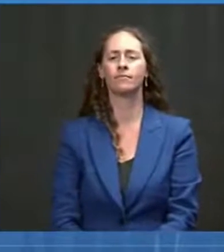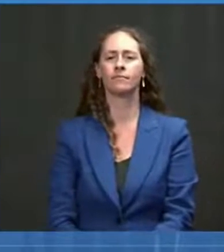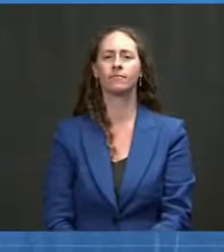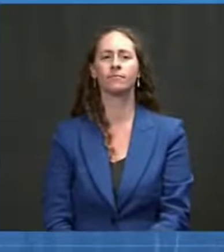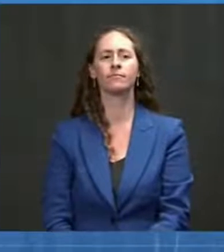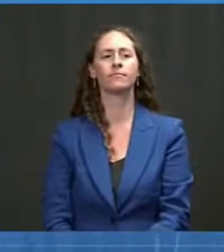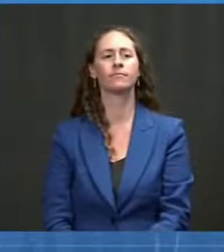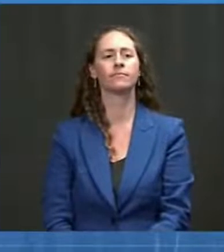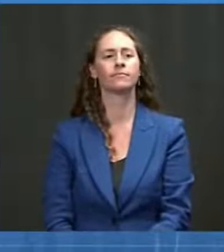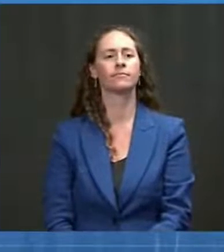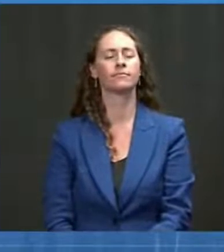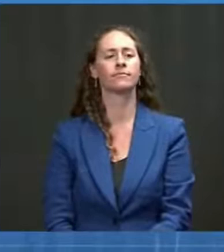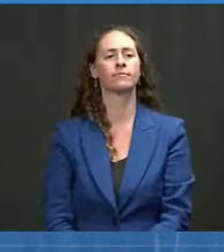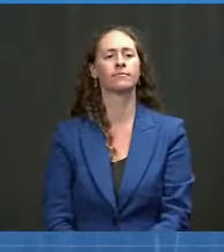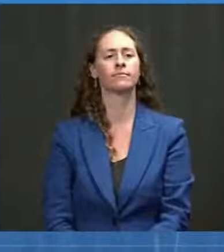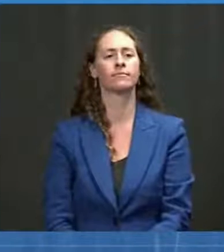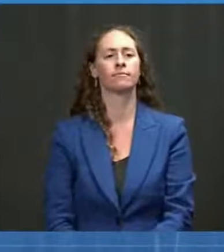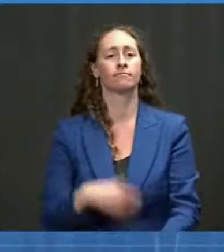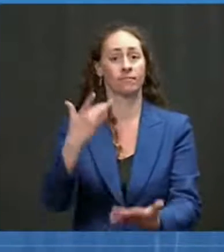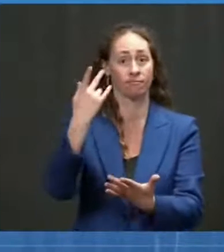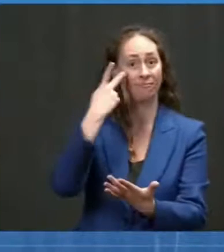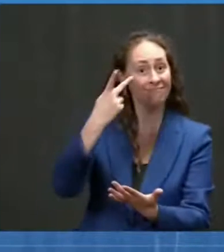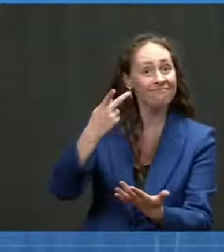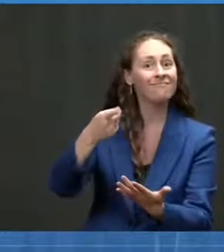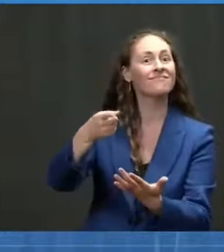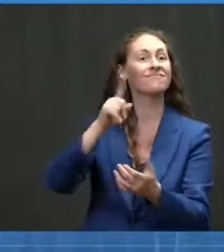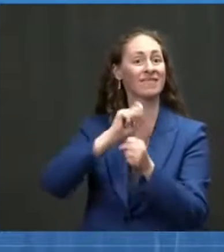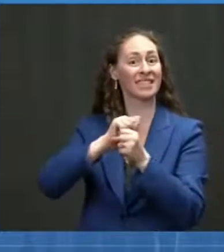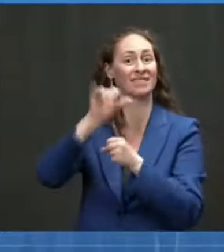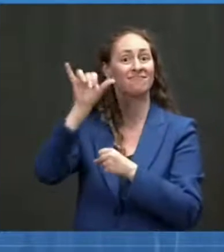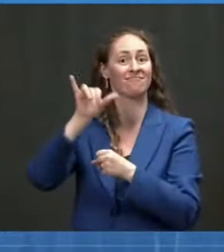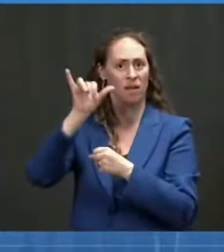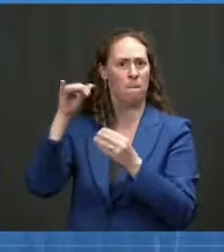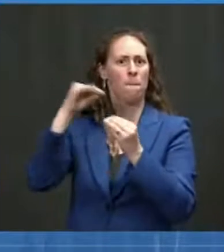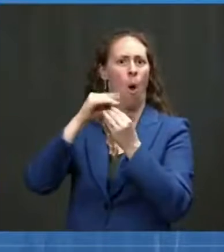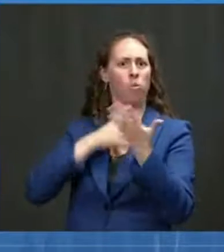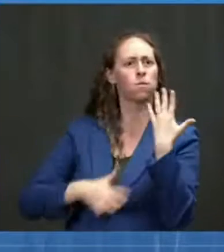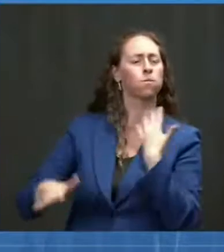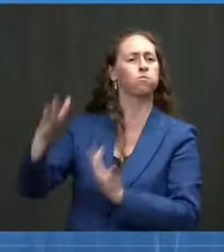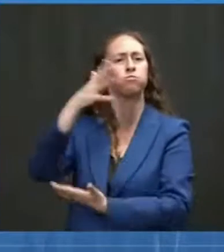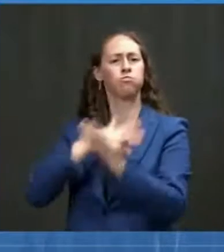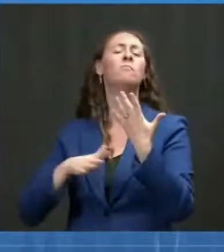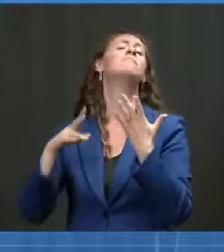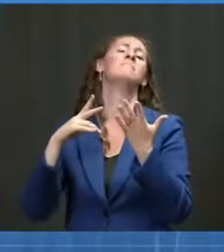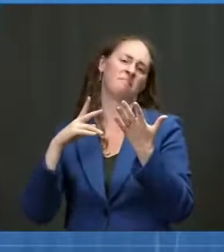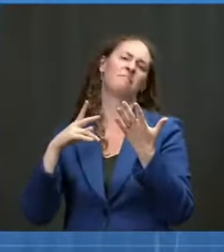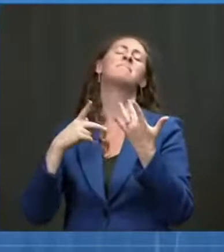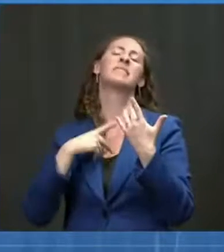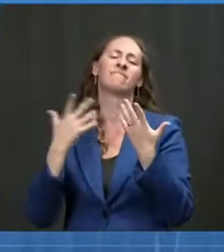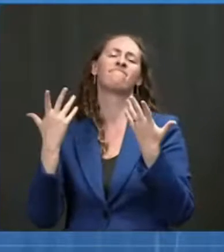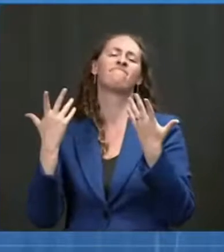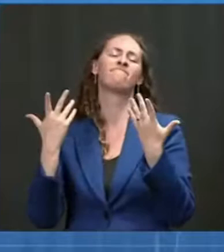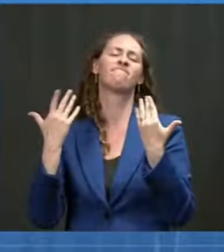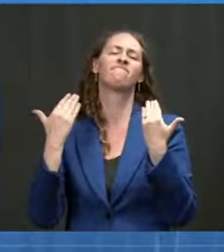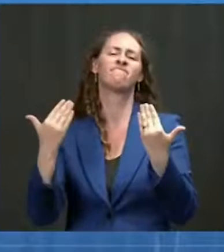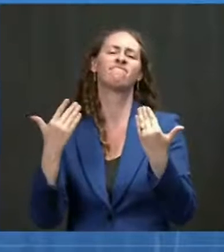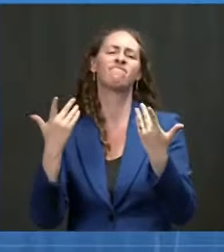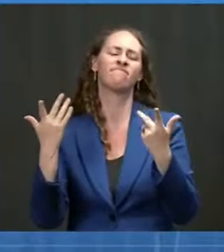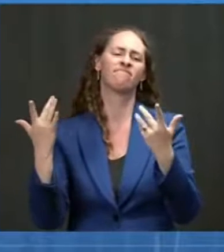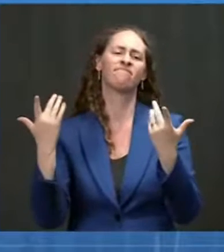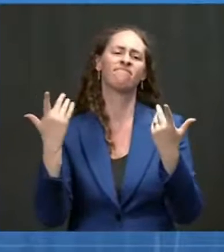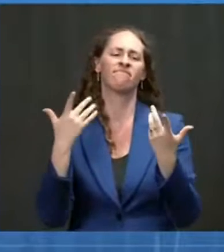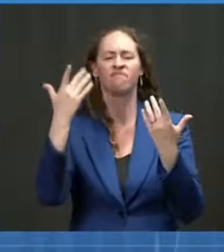that reason, that was one of the issues that swayed us towards the relationship between titer of antibody